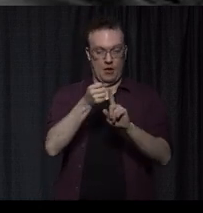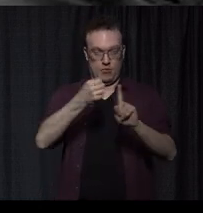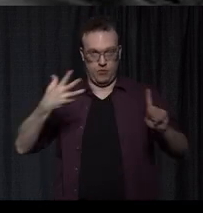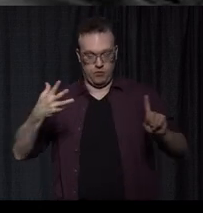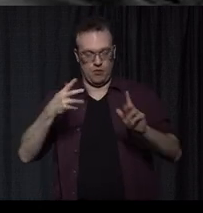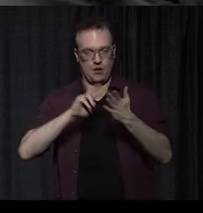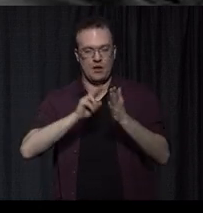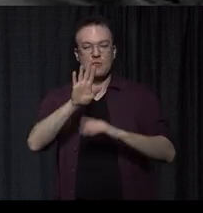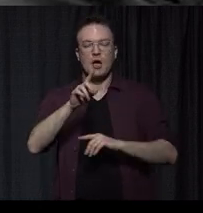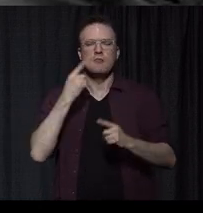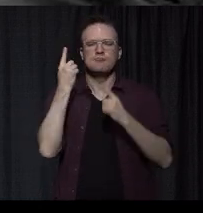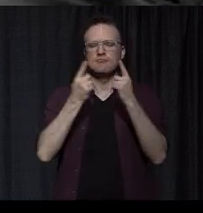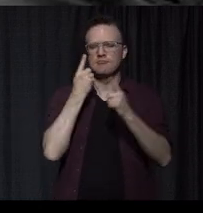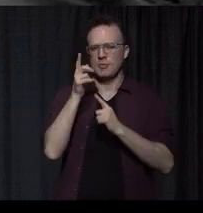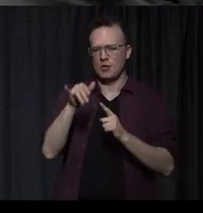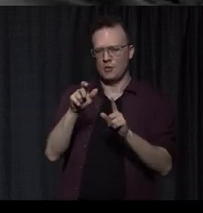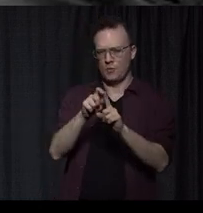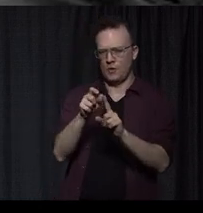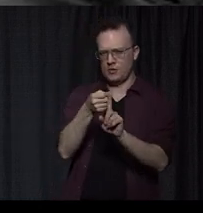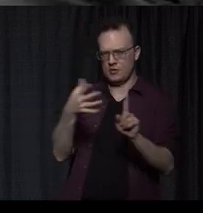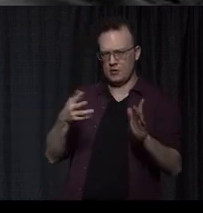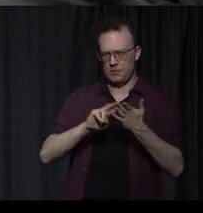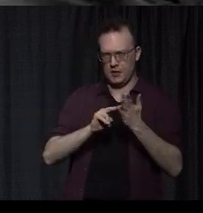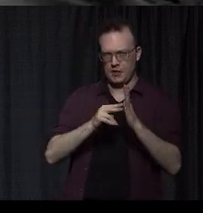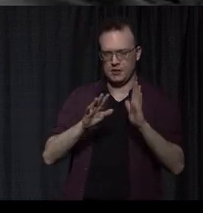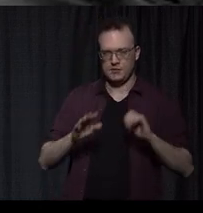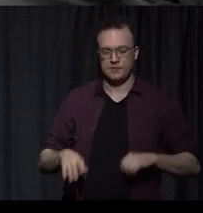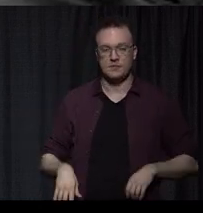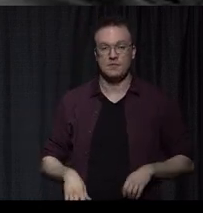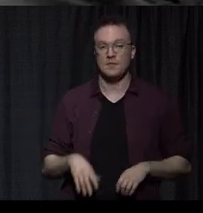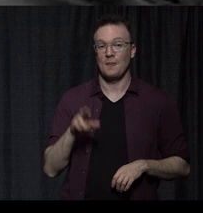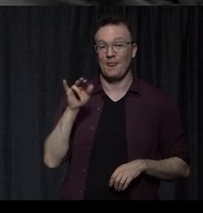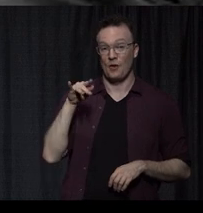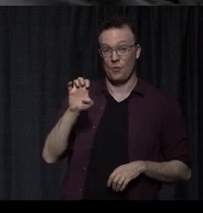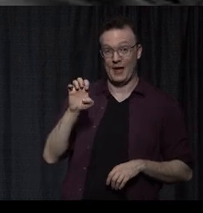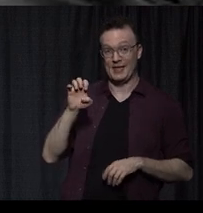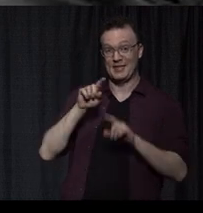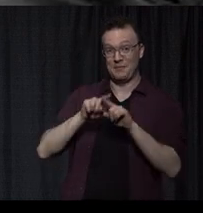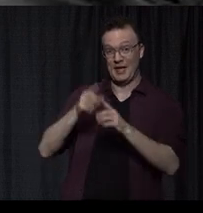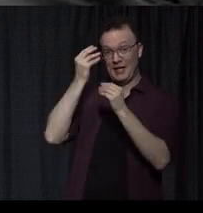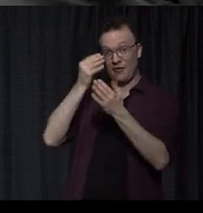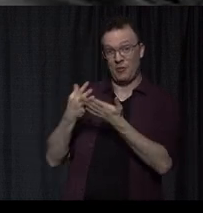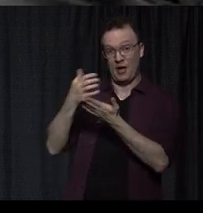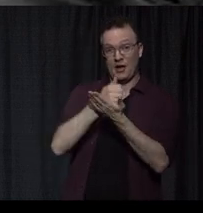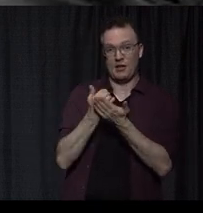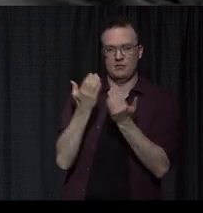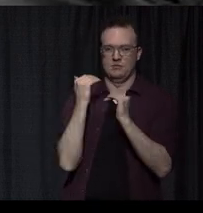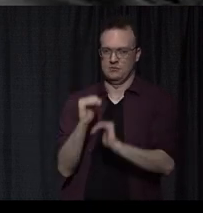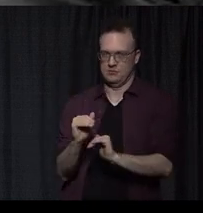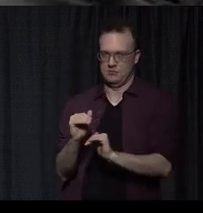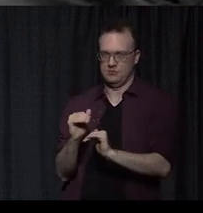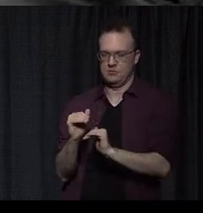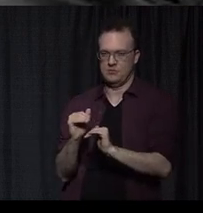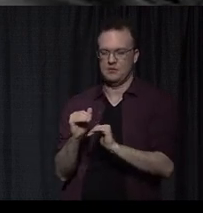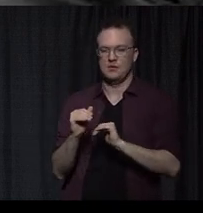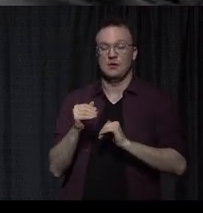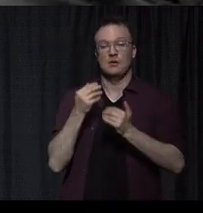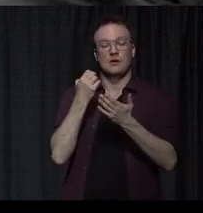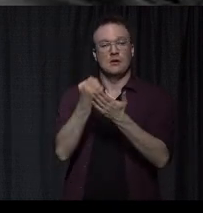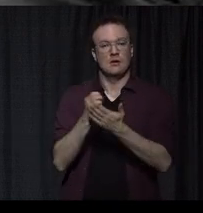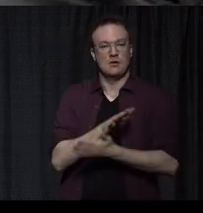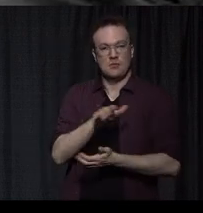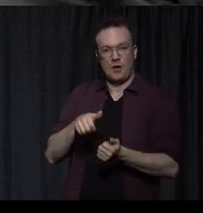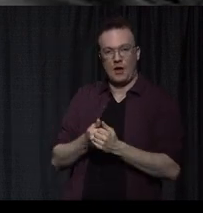but think about it. As limited as race-based data collection in this country is, the evidence of